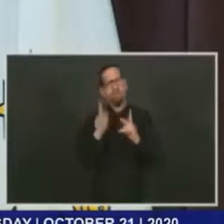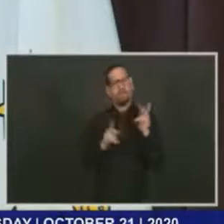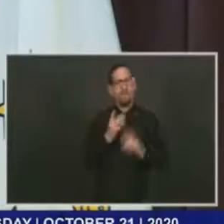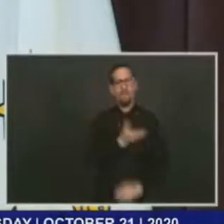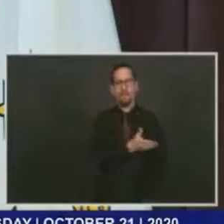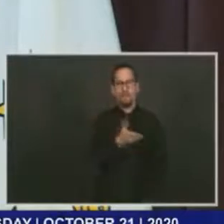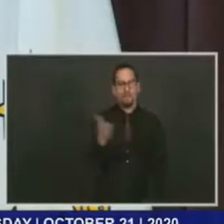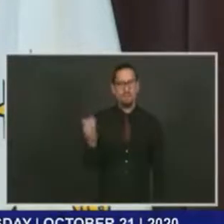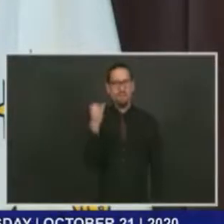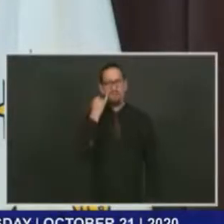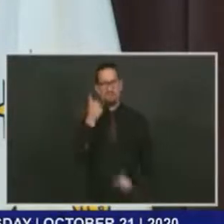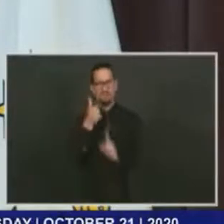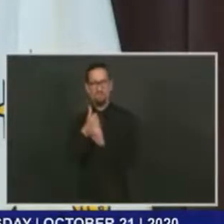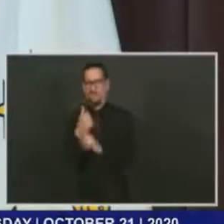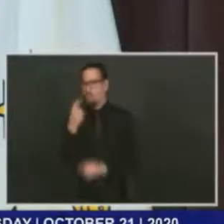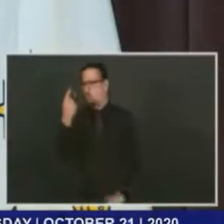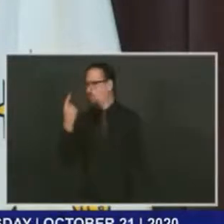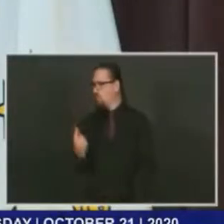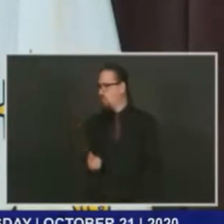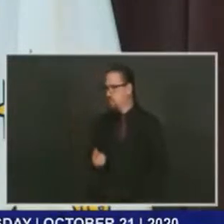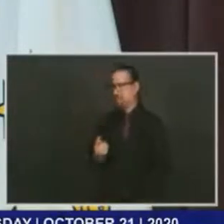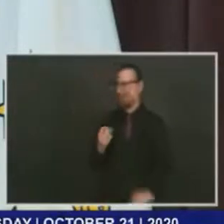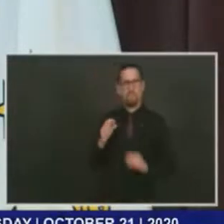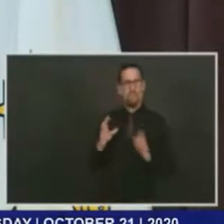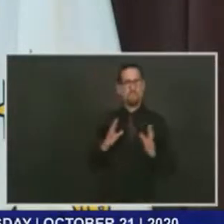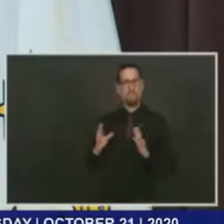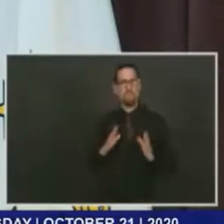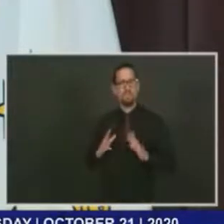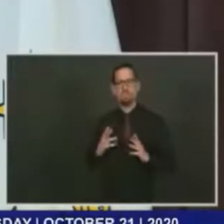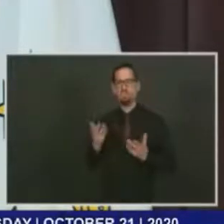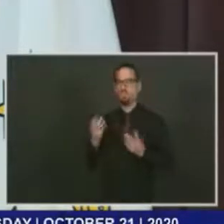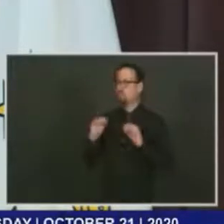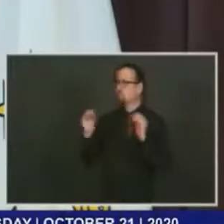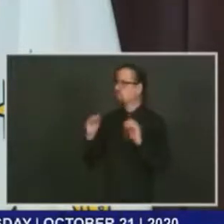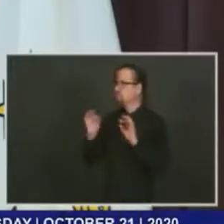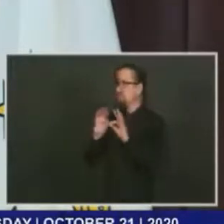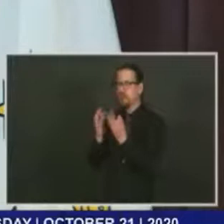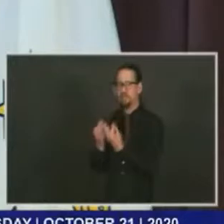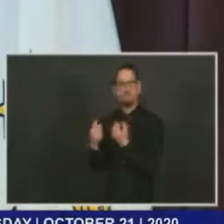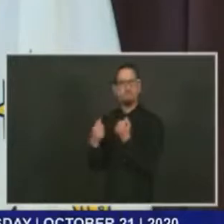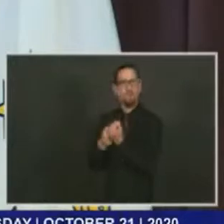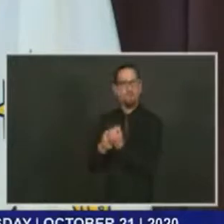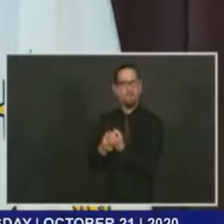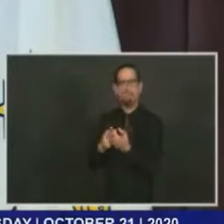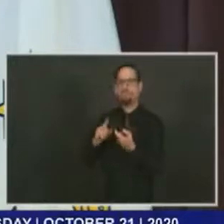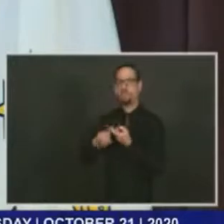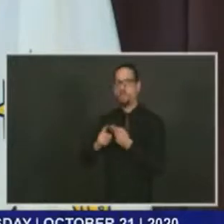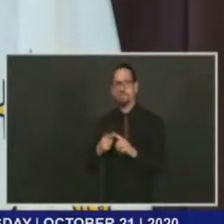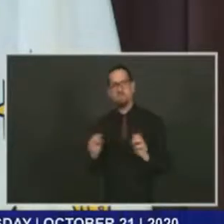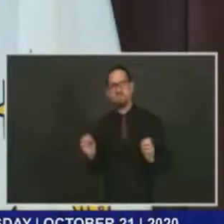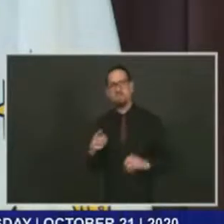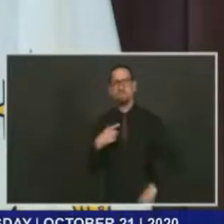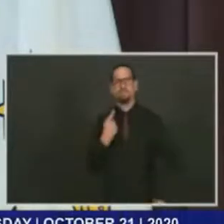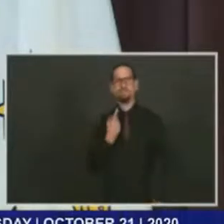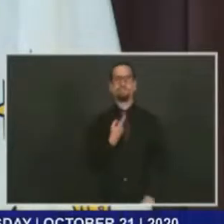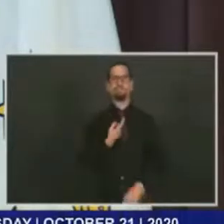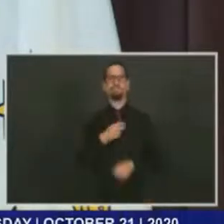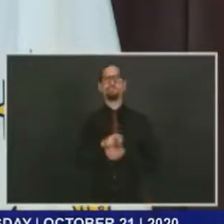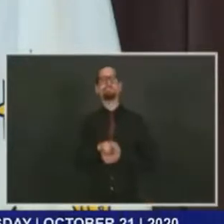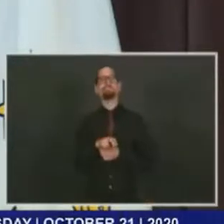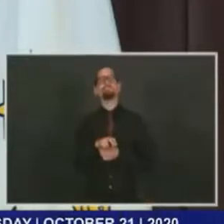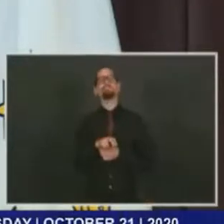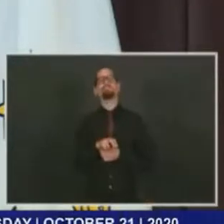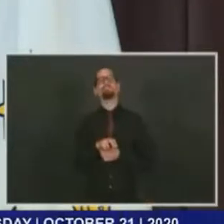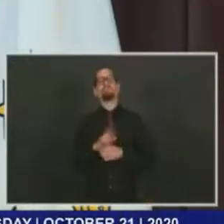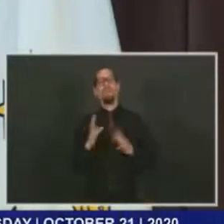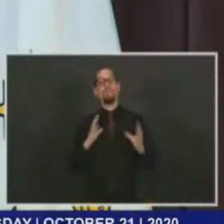that support network within their own home. The holidays are a hard time for some people sometimes, and this year